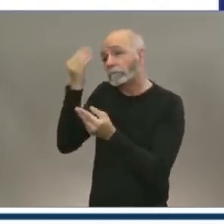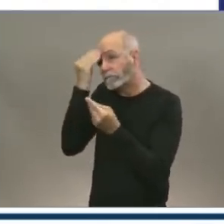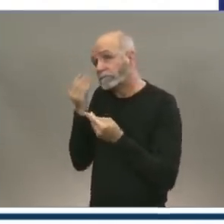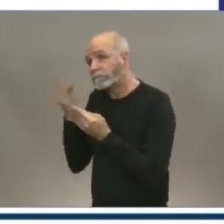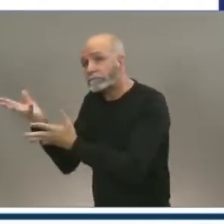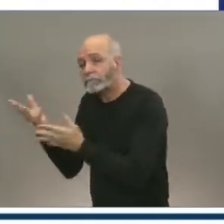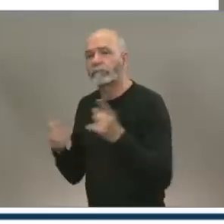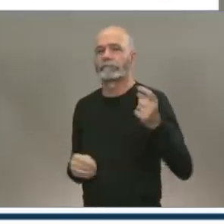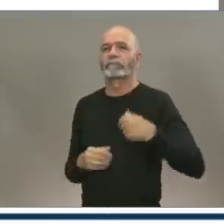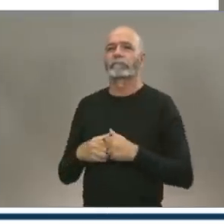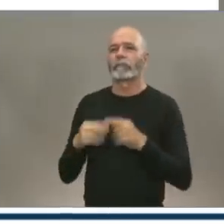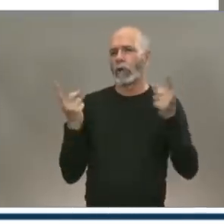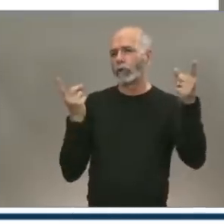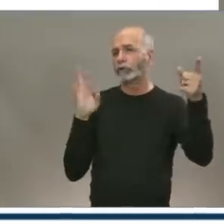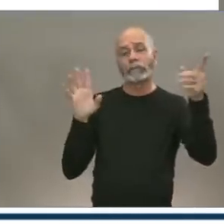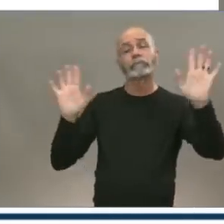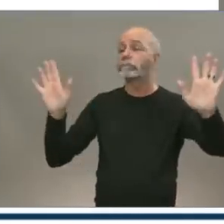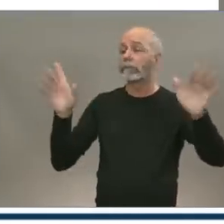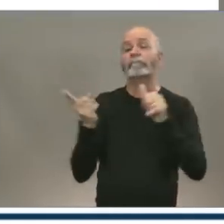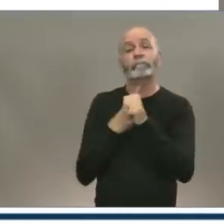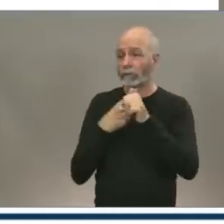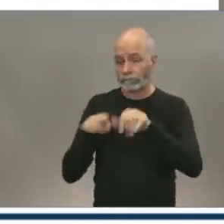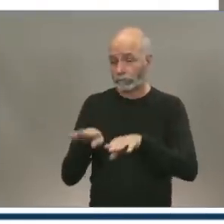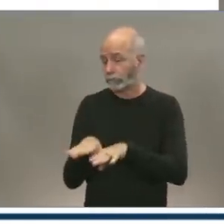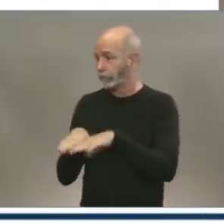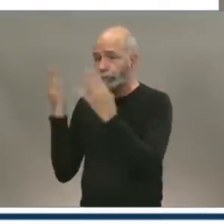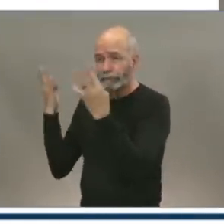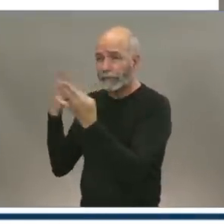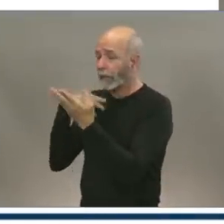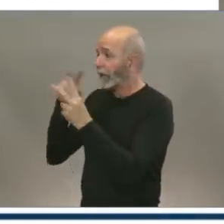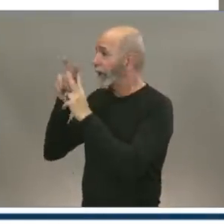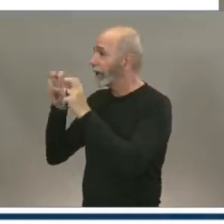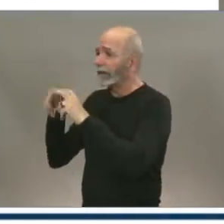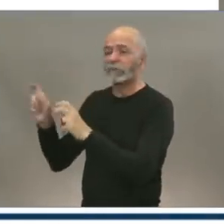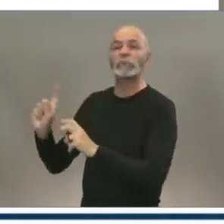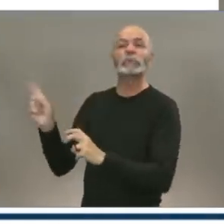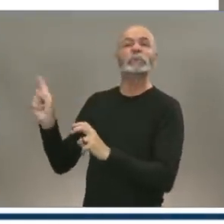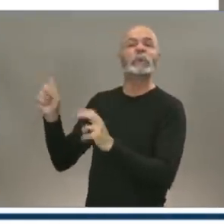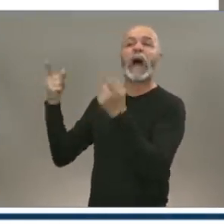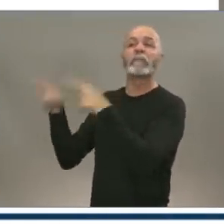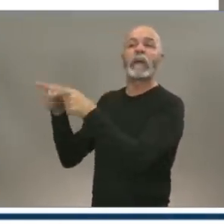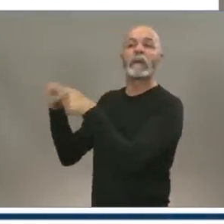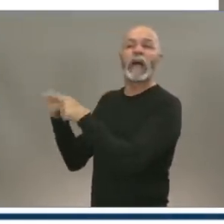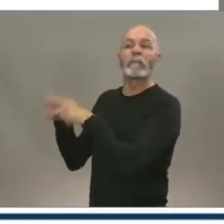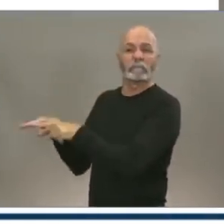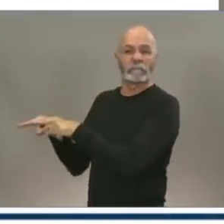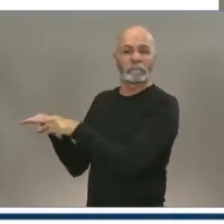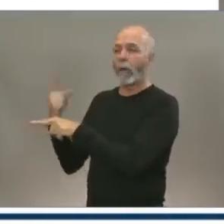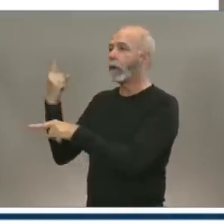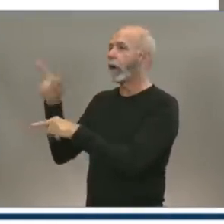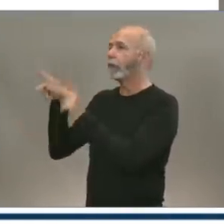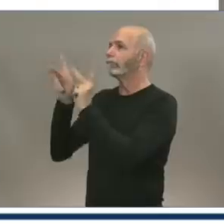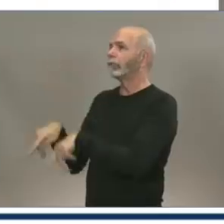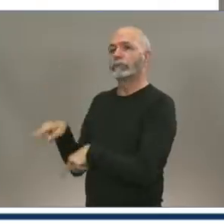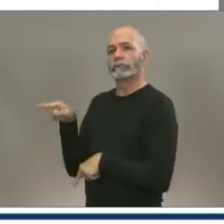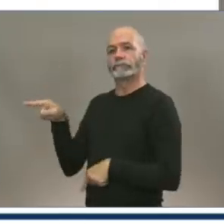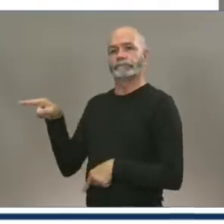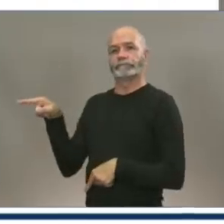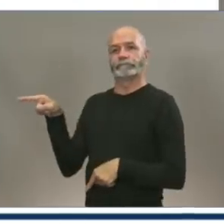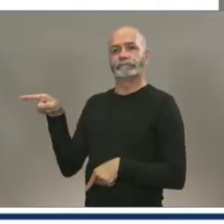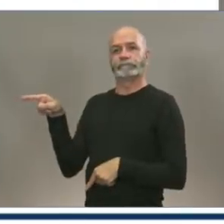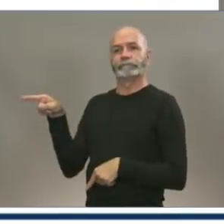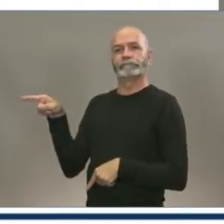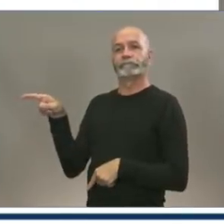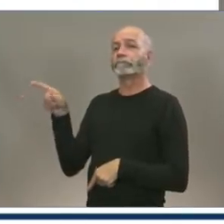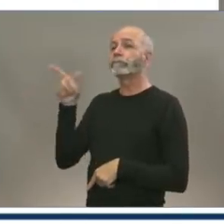initial beginning of that, we had no indication that there was an individual that we would go to that was employed in